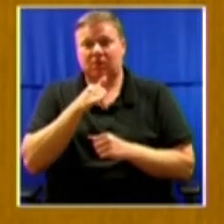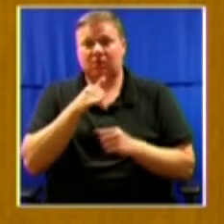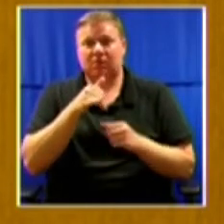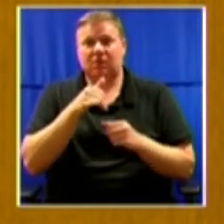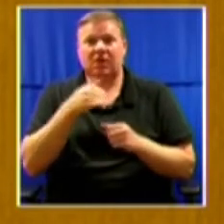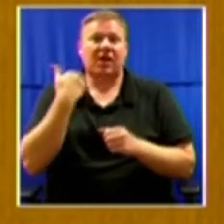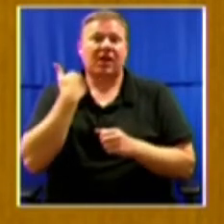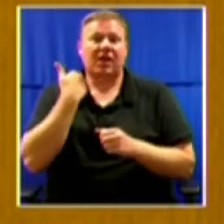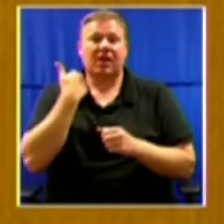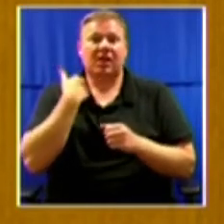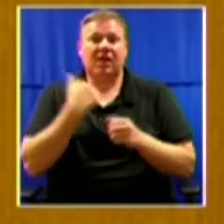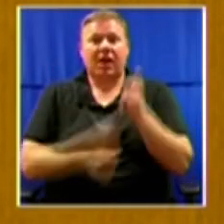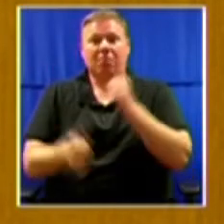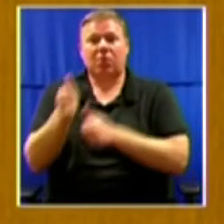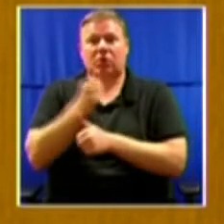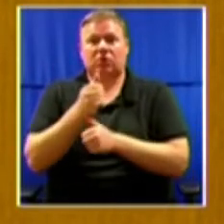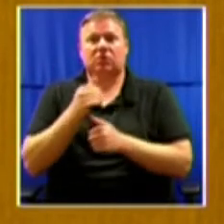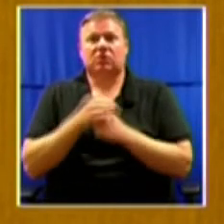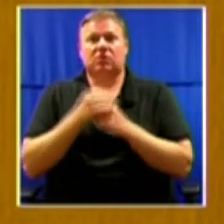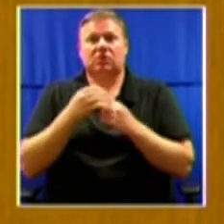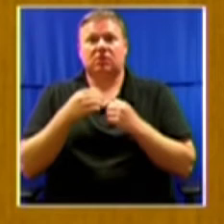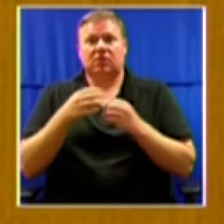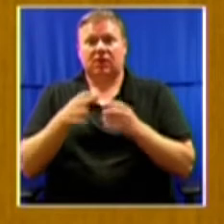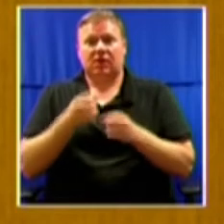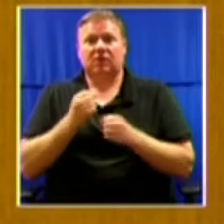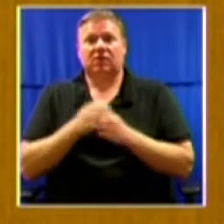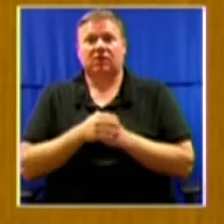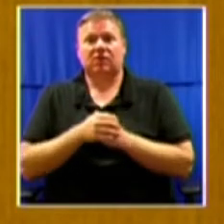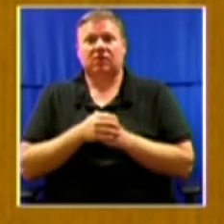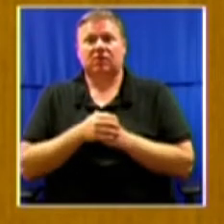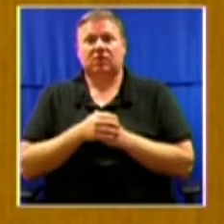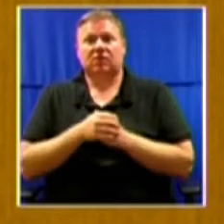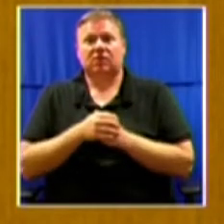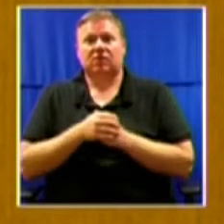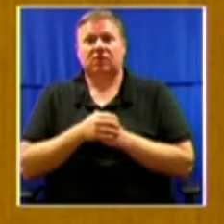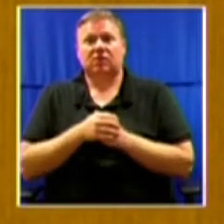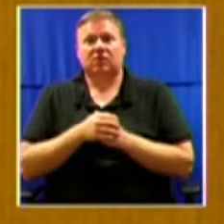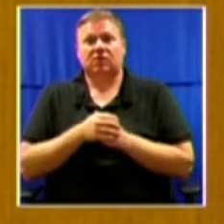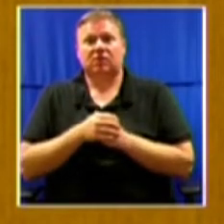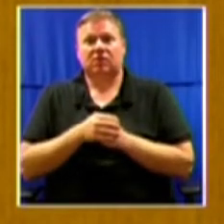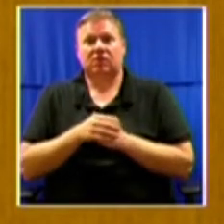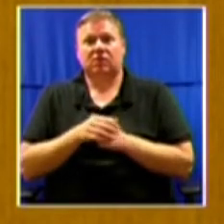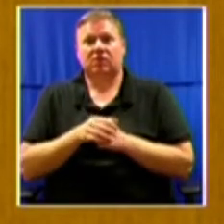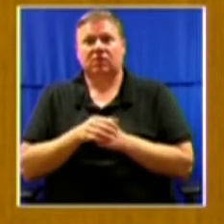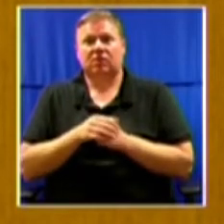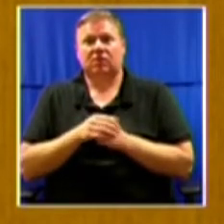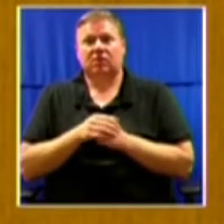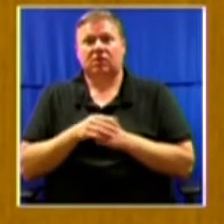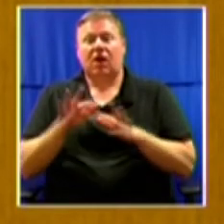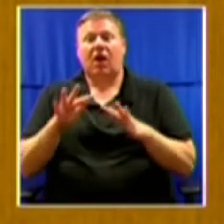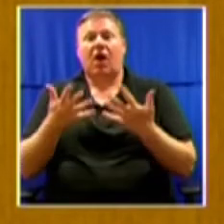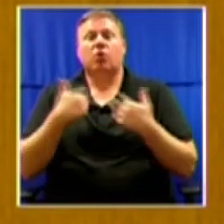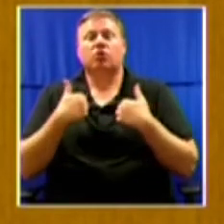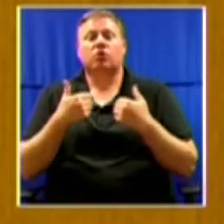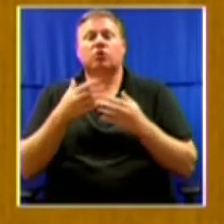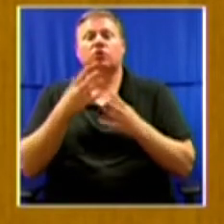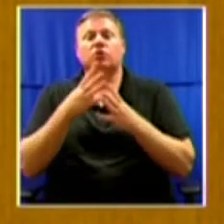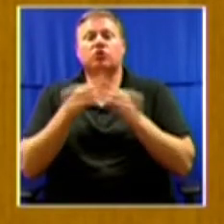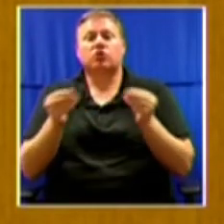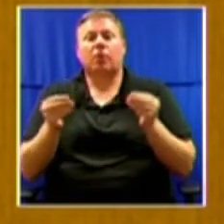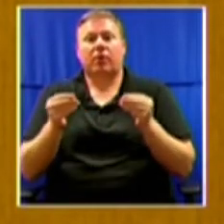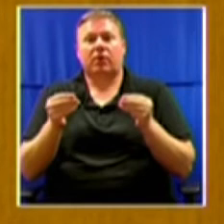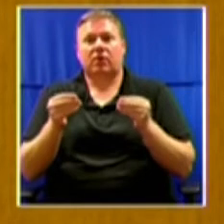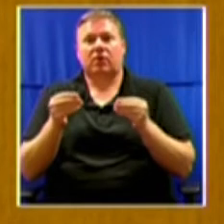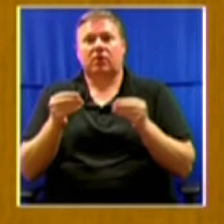the only one way to stop those calls from being made from prison is to jam the cell phone and use cell